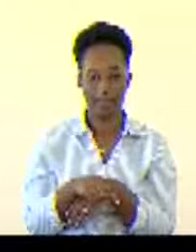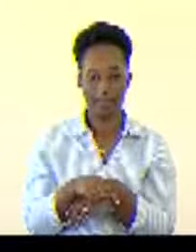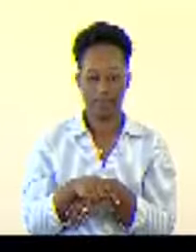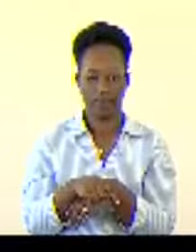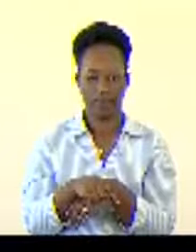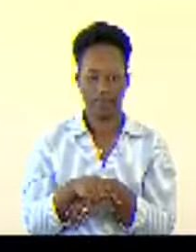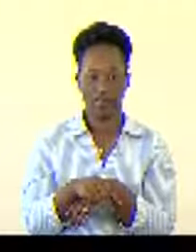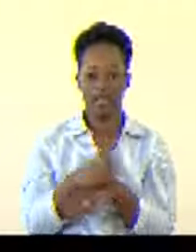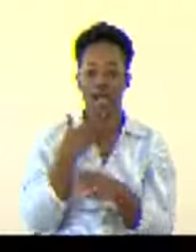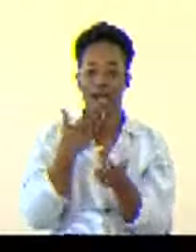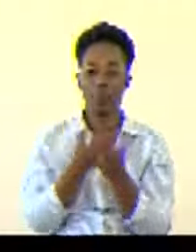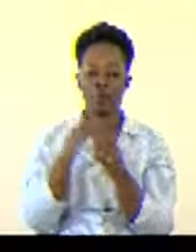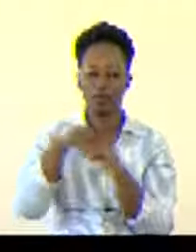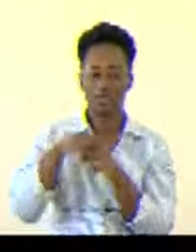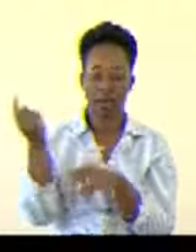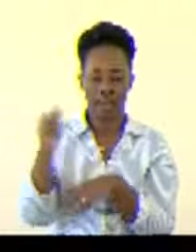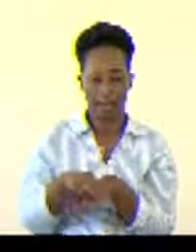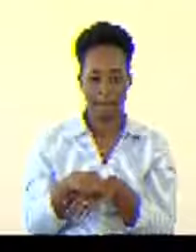accrued income.